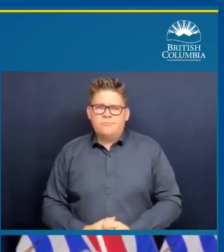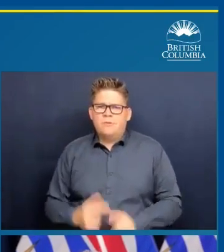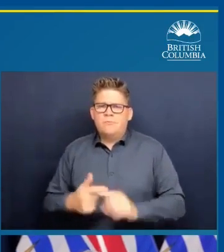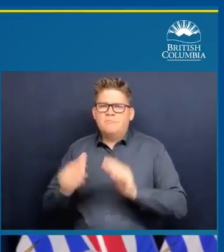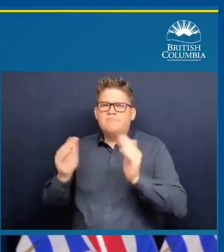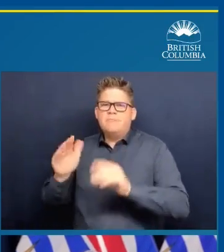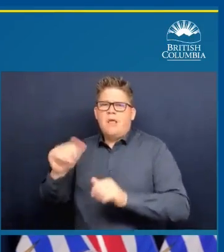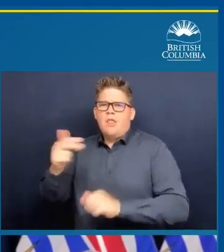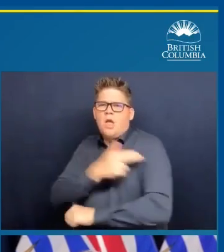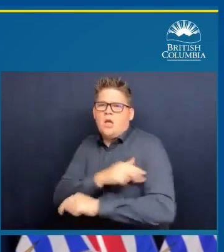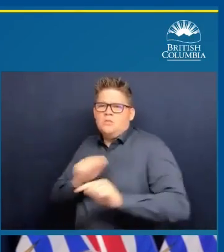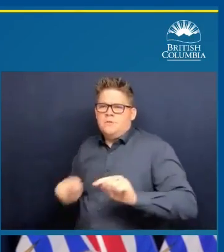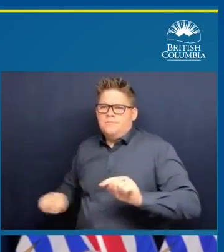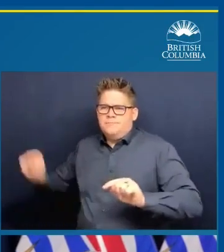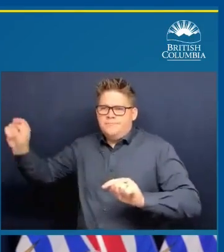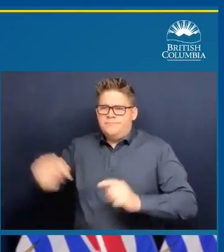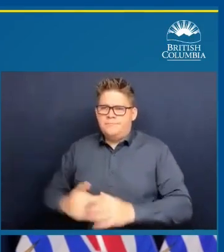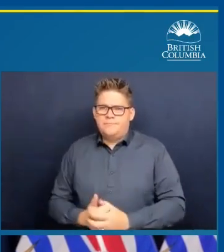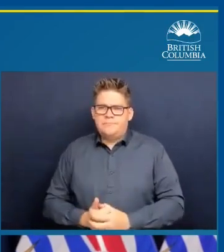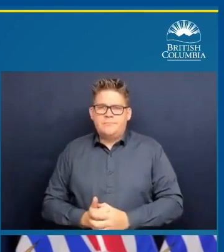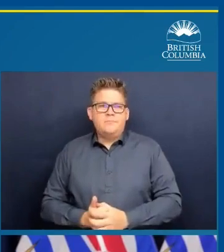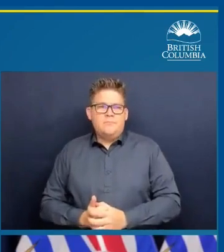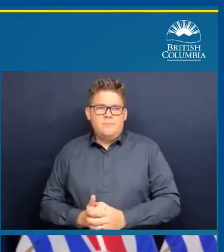has, the smaller picture has